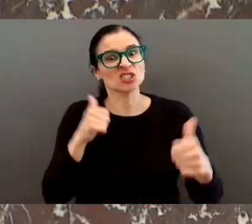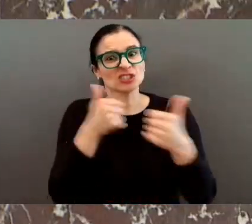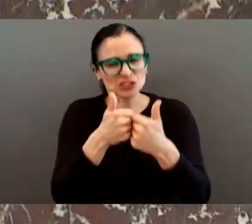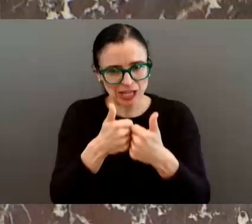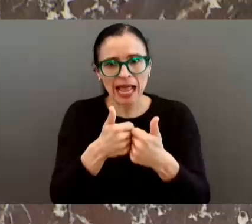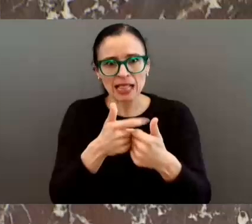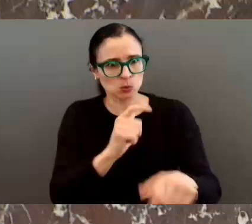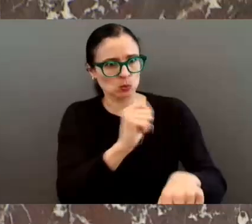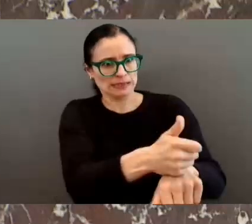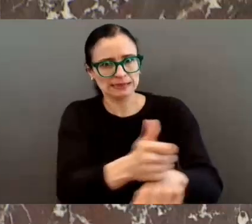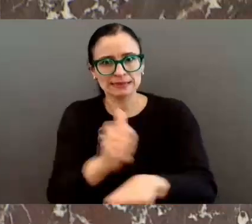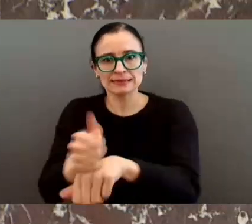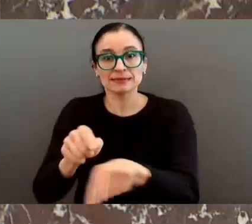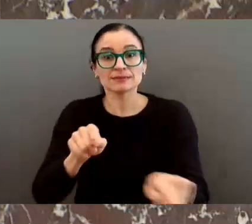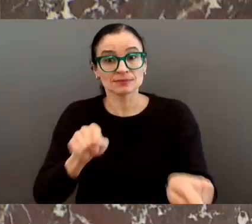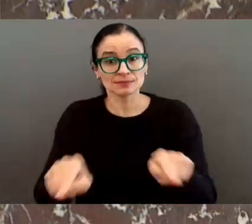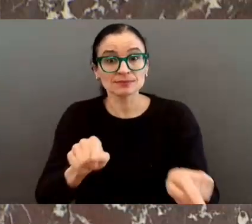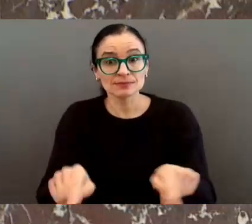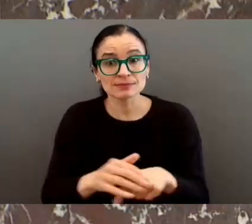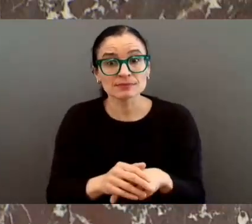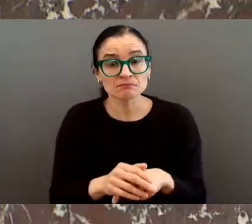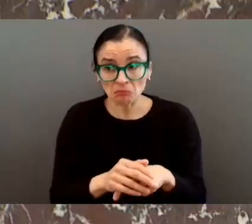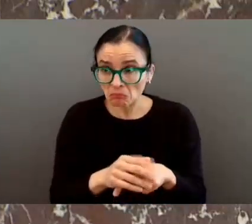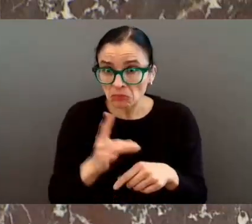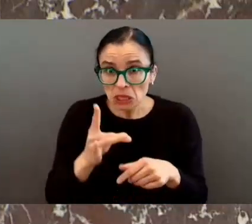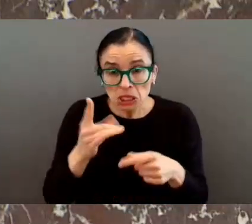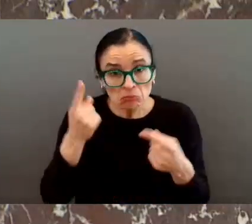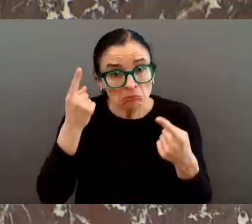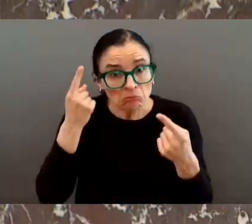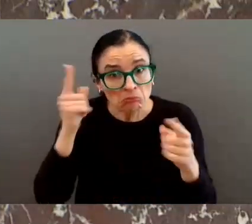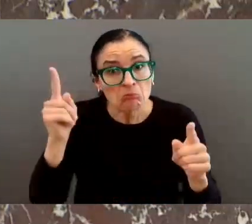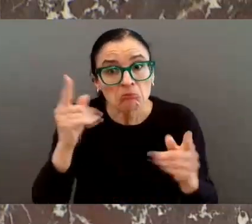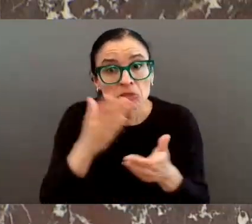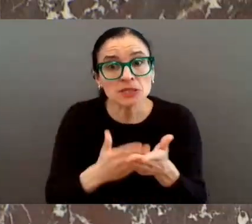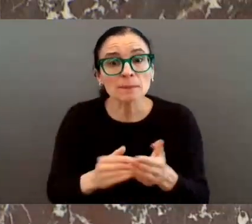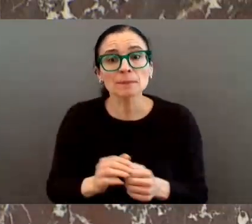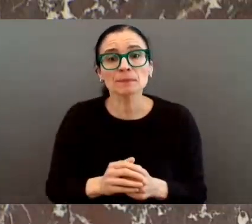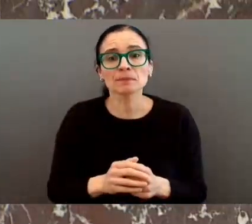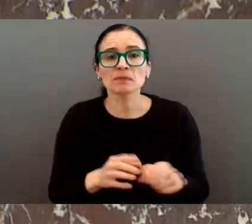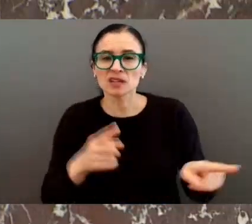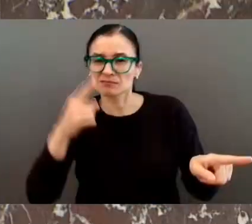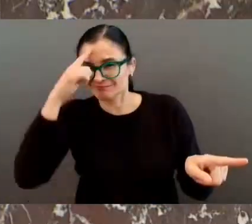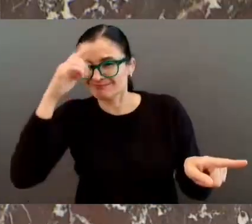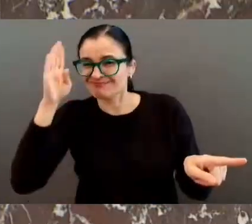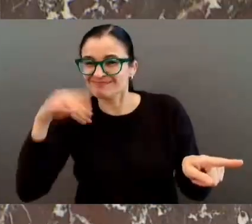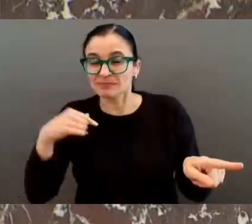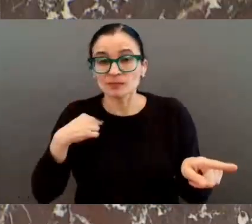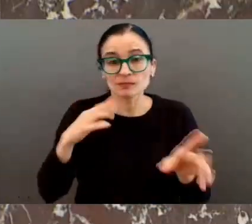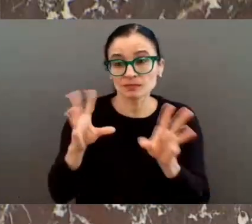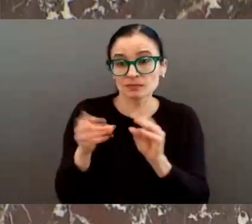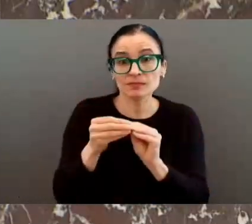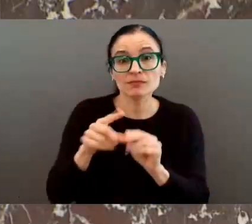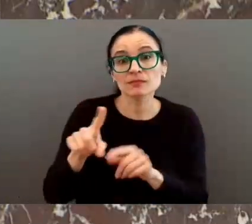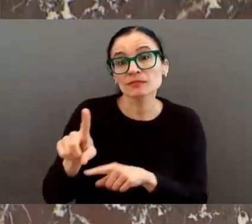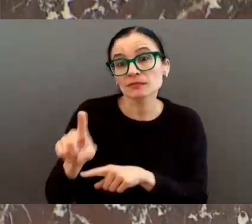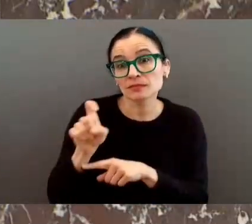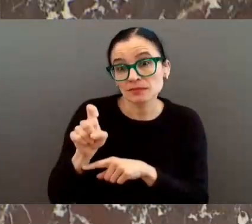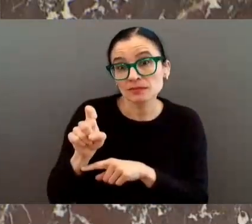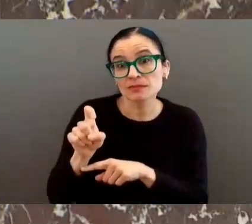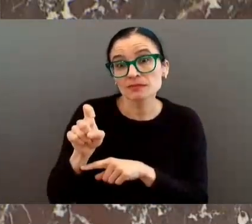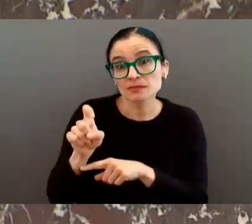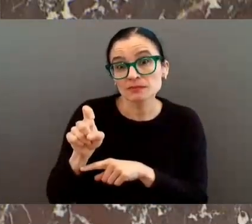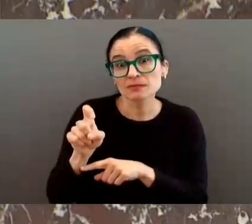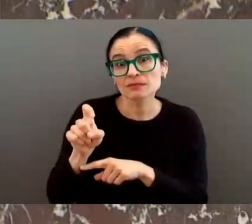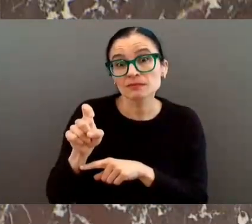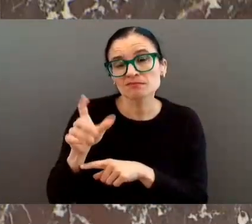we've got approximately 40 units that we've scaled up to get people indoors. But this is why we're making these investments. This is